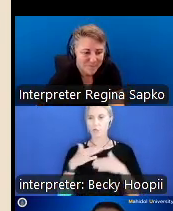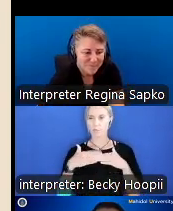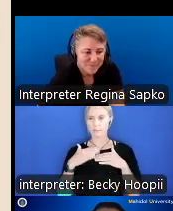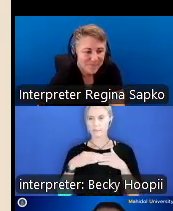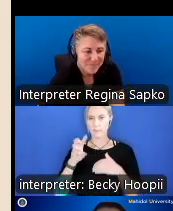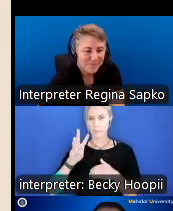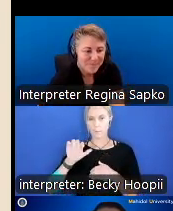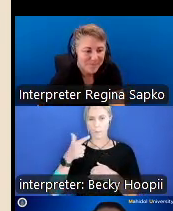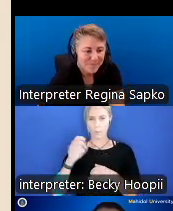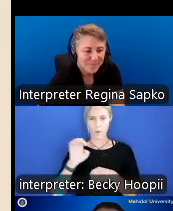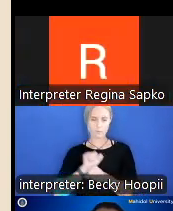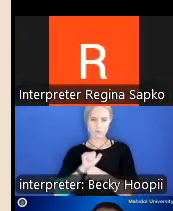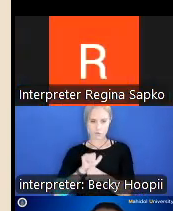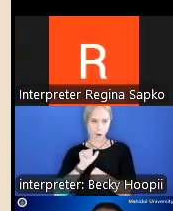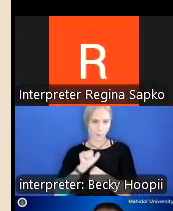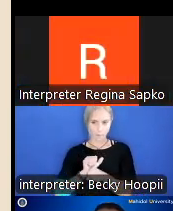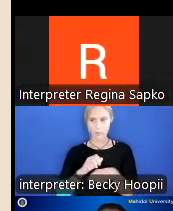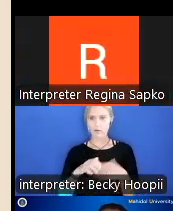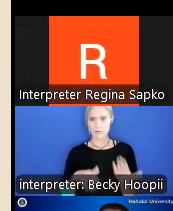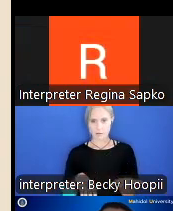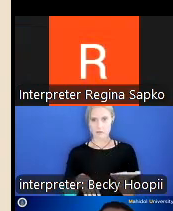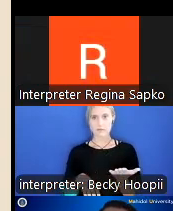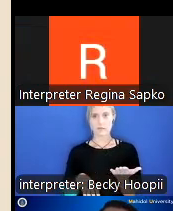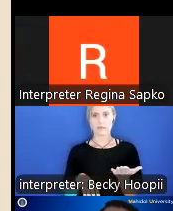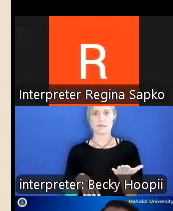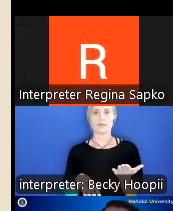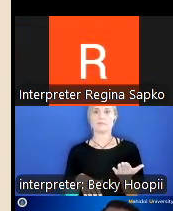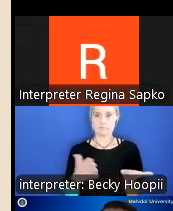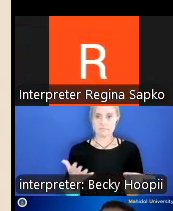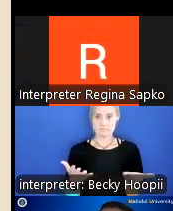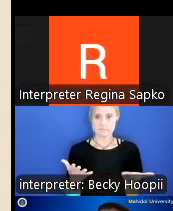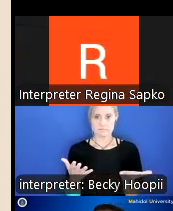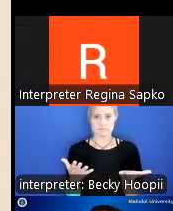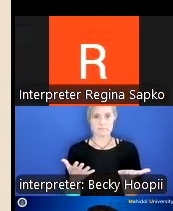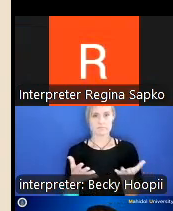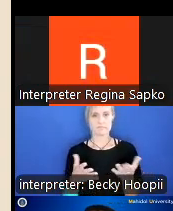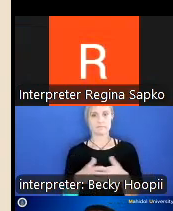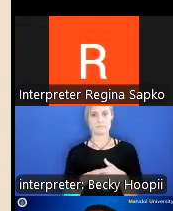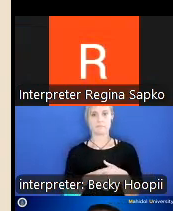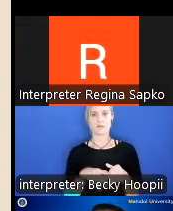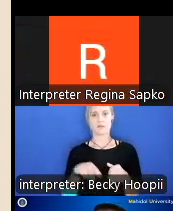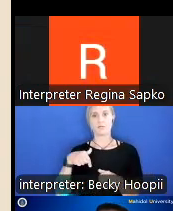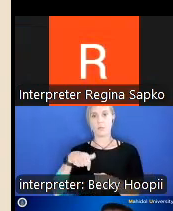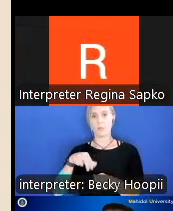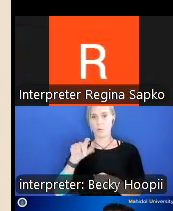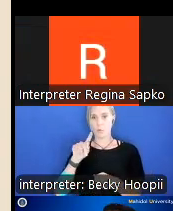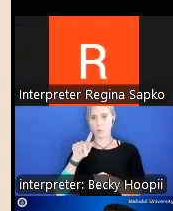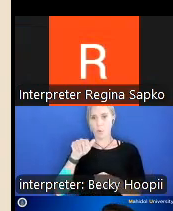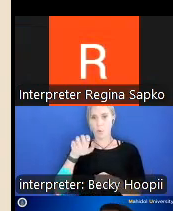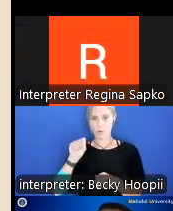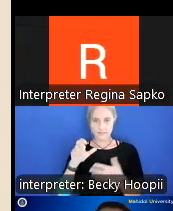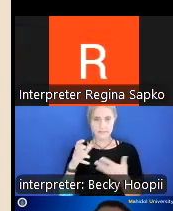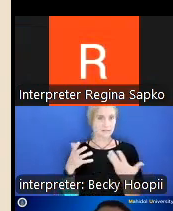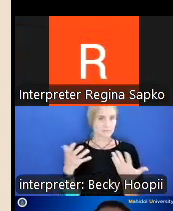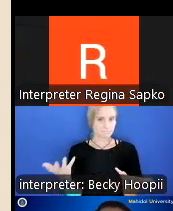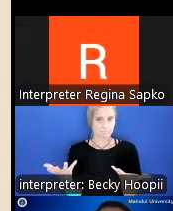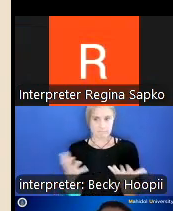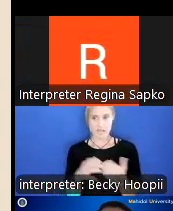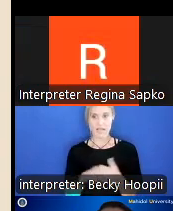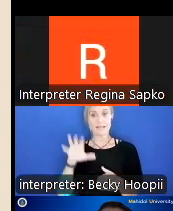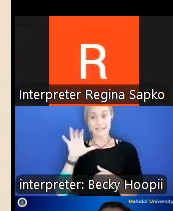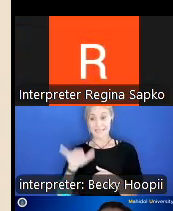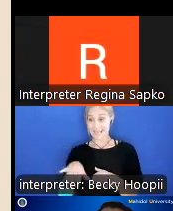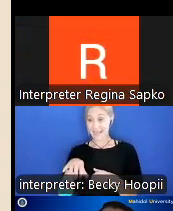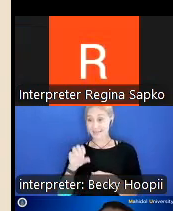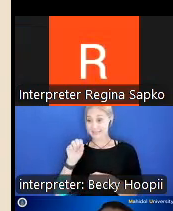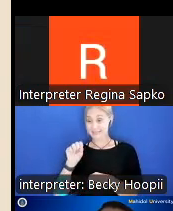few advancing opportunity, especially under the quotas compliance scheme, because the quota scheme